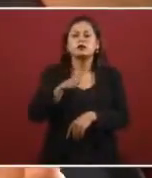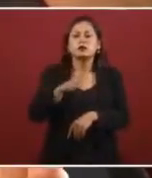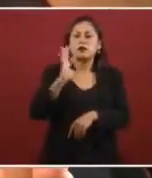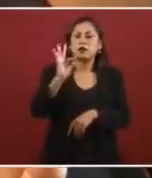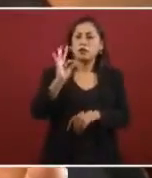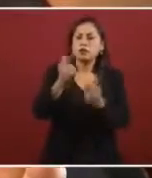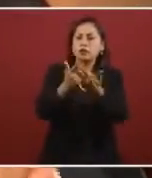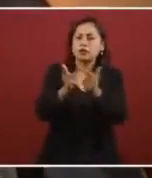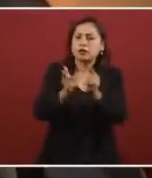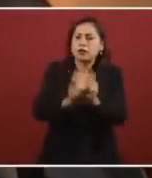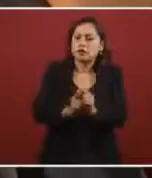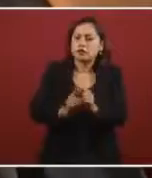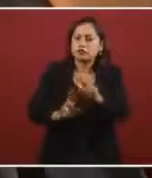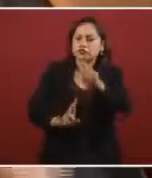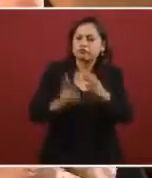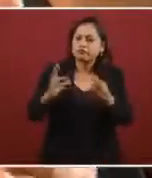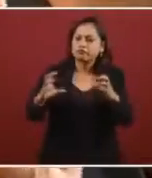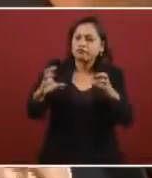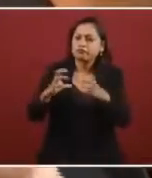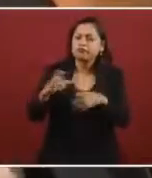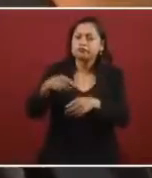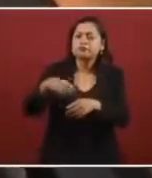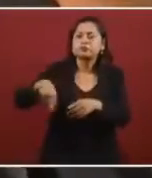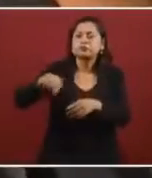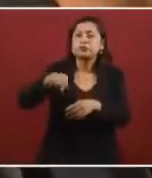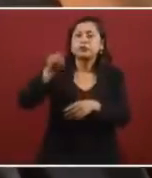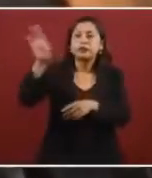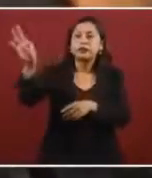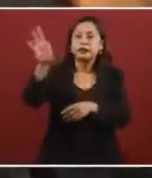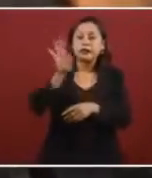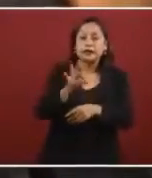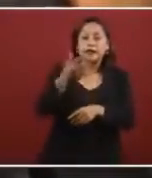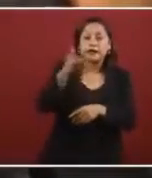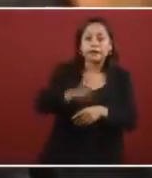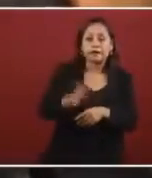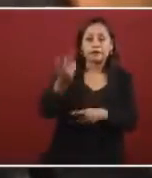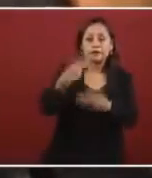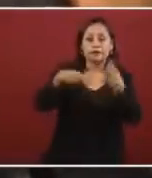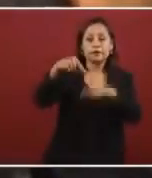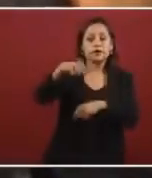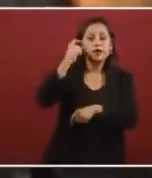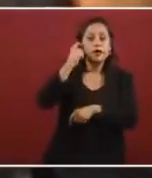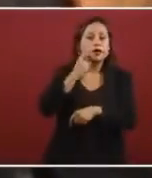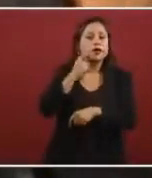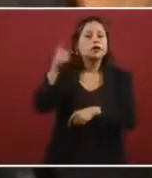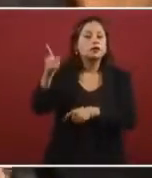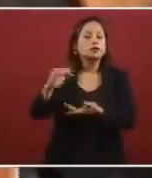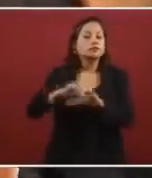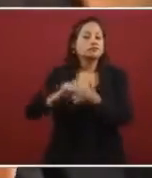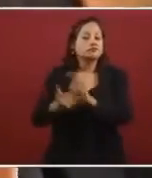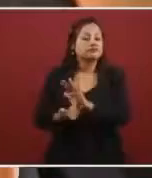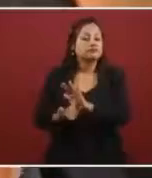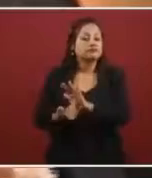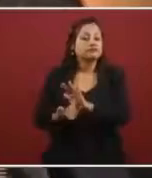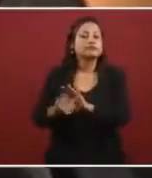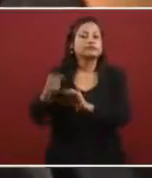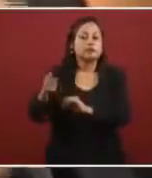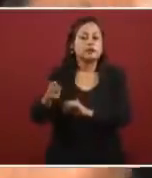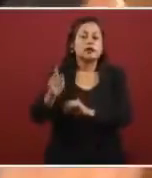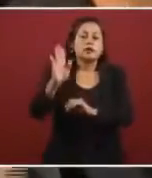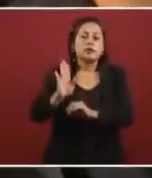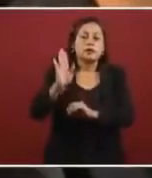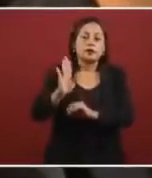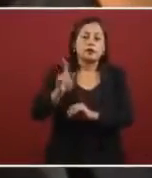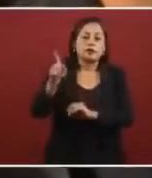10 de ellos operan en Guerrero. Si no hay una solución expedita a este caso, habría posibilidad de que nuevos Lucios Cabañas, que también